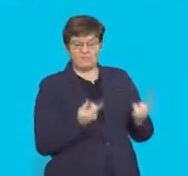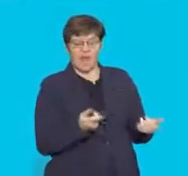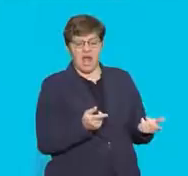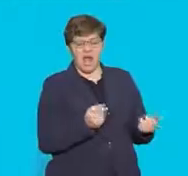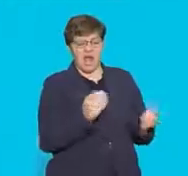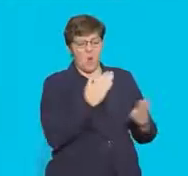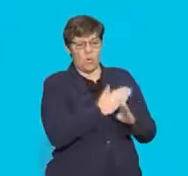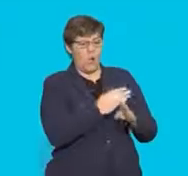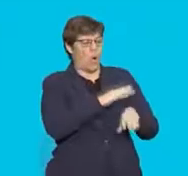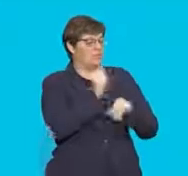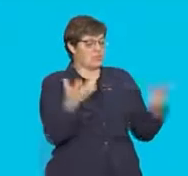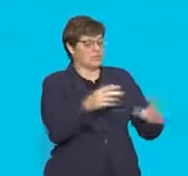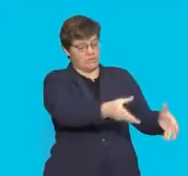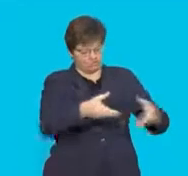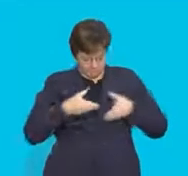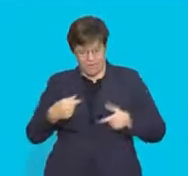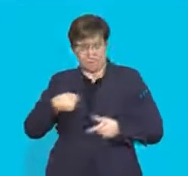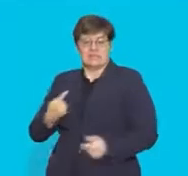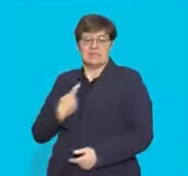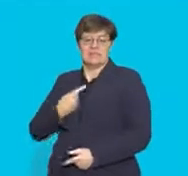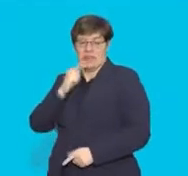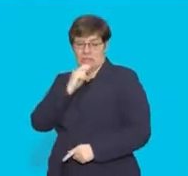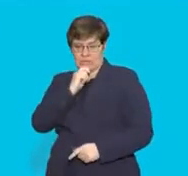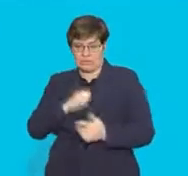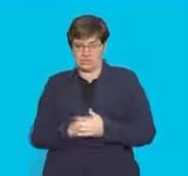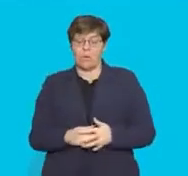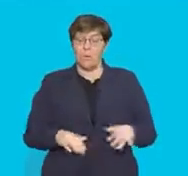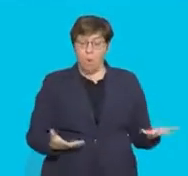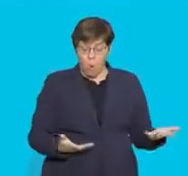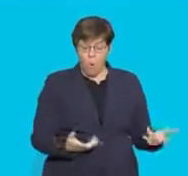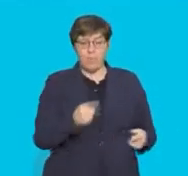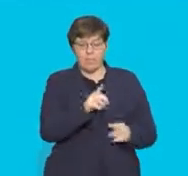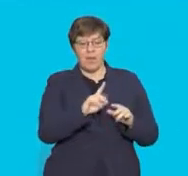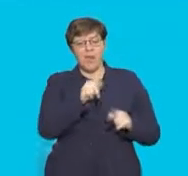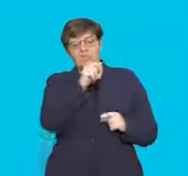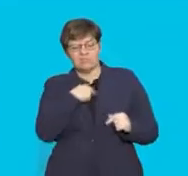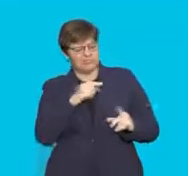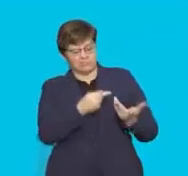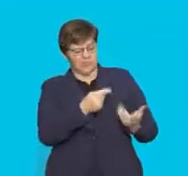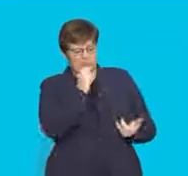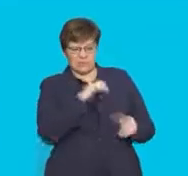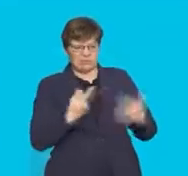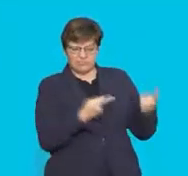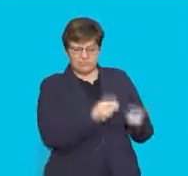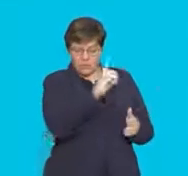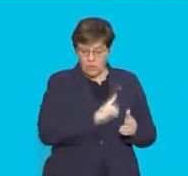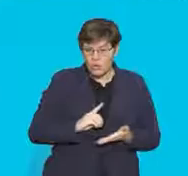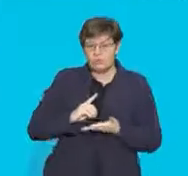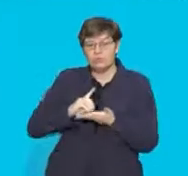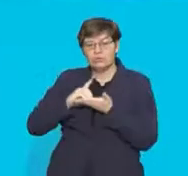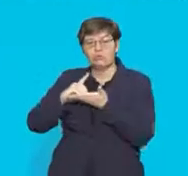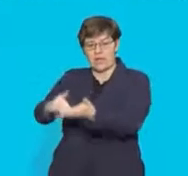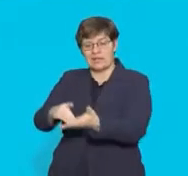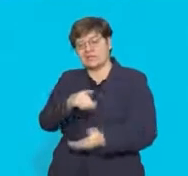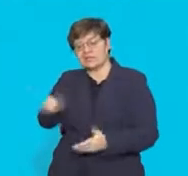use. Or the asset could be given as a donation. Then clearly you're donating it to